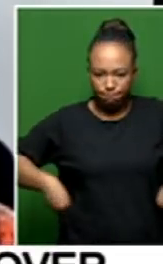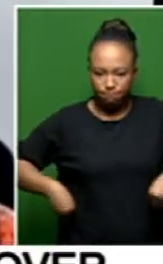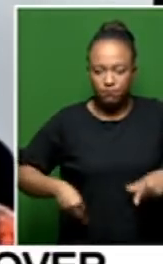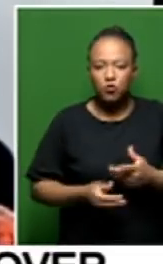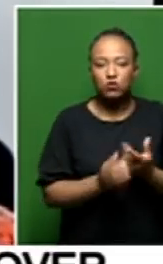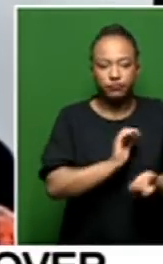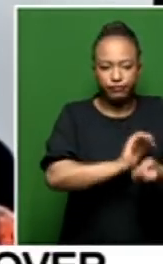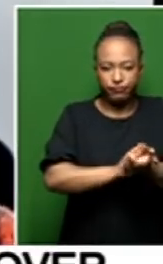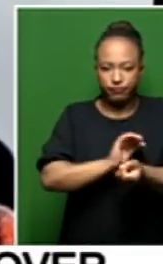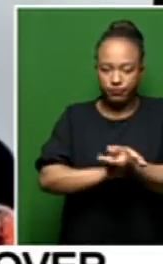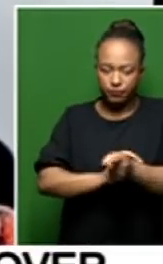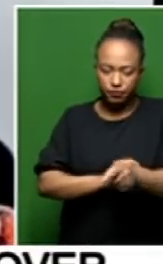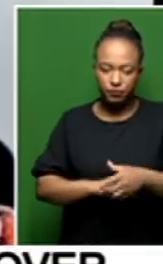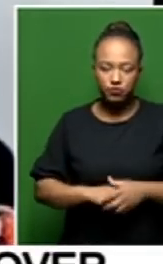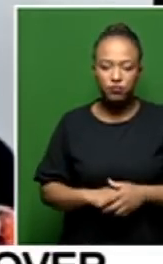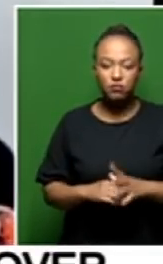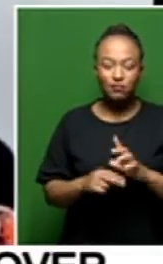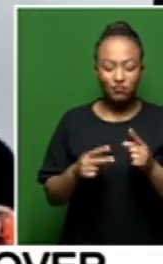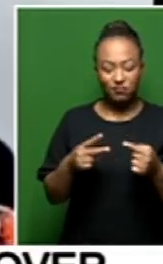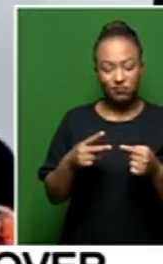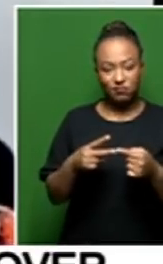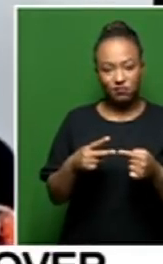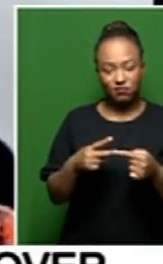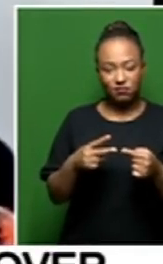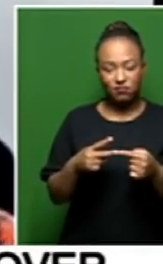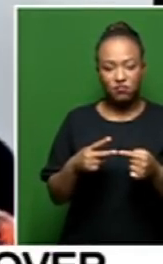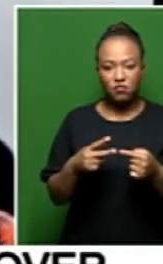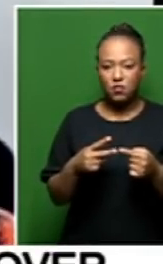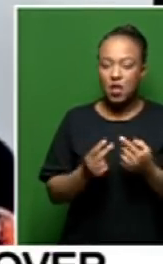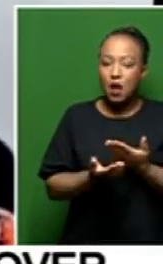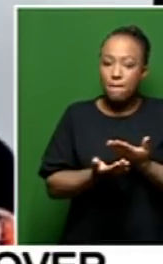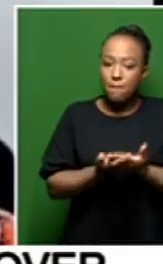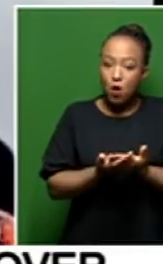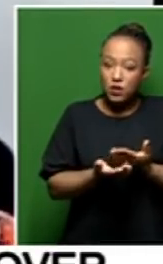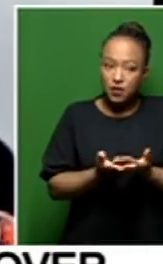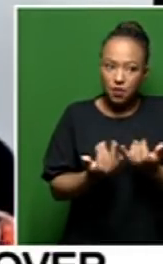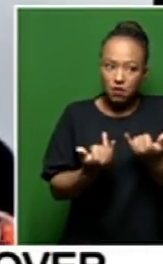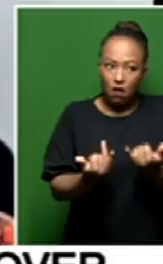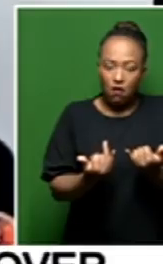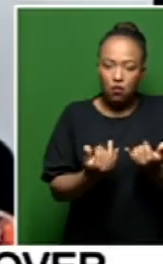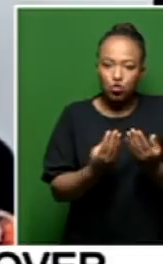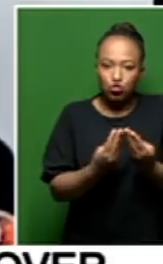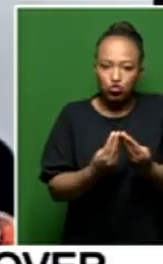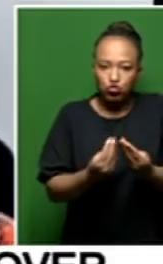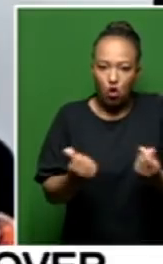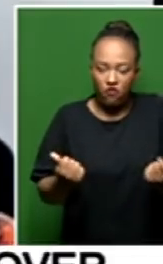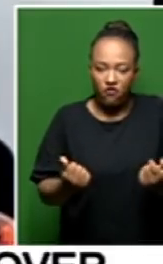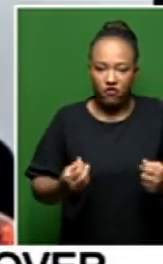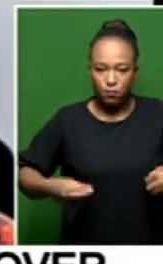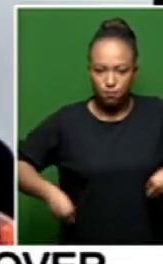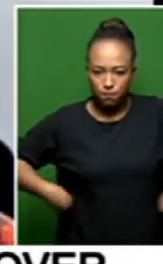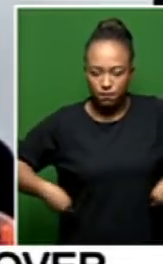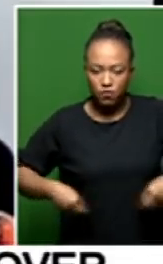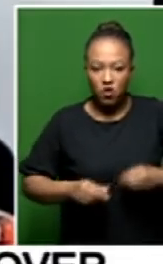Secondly, it's not going to be possible to deal with this state capture with